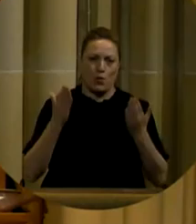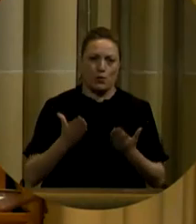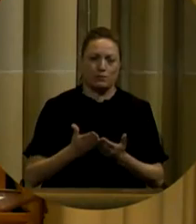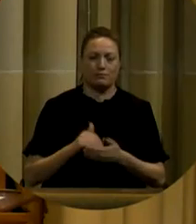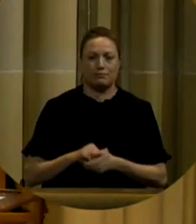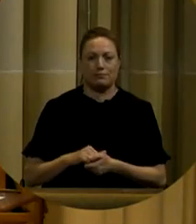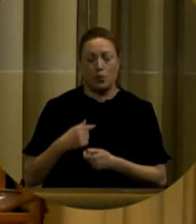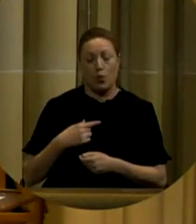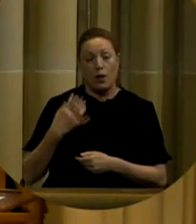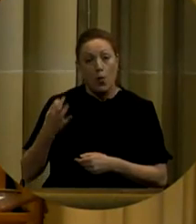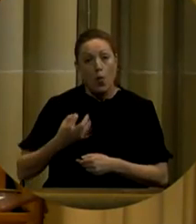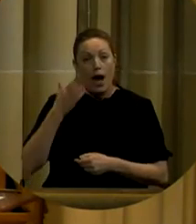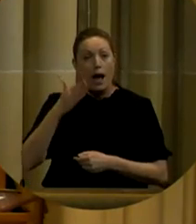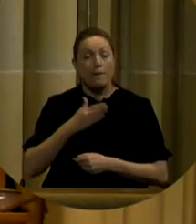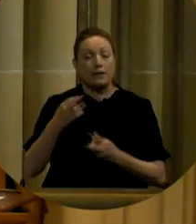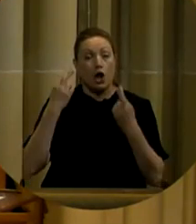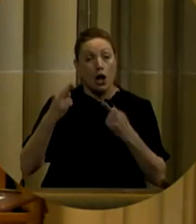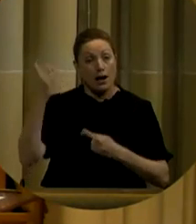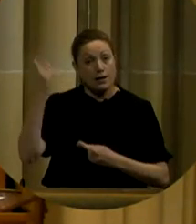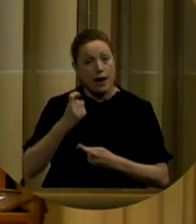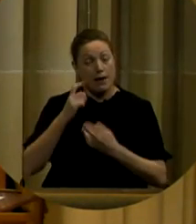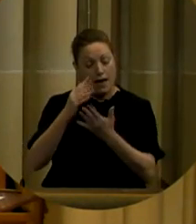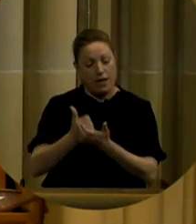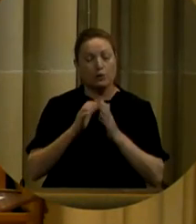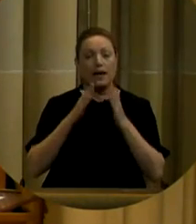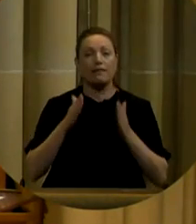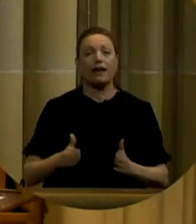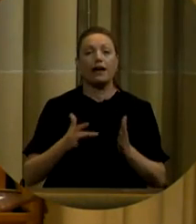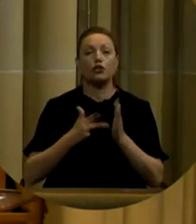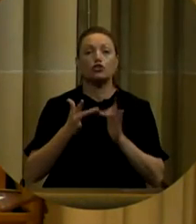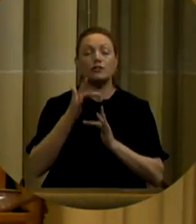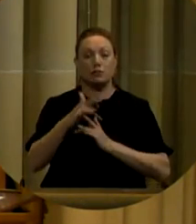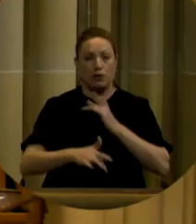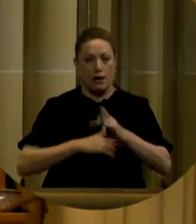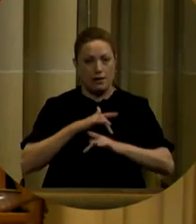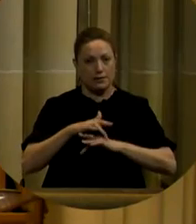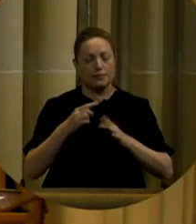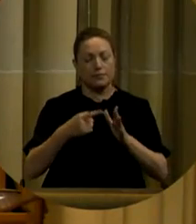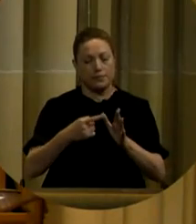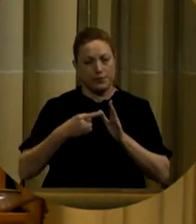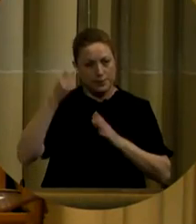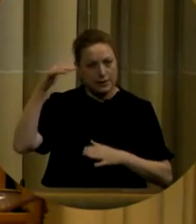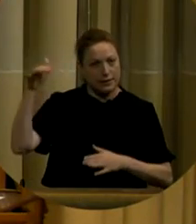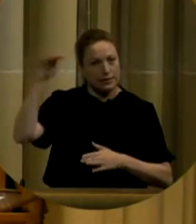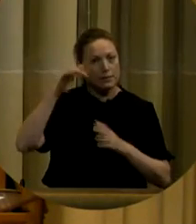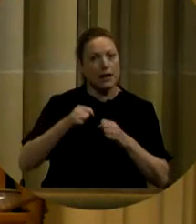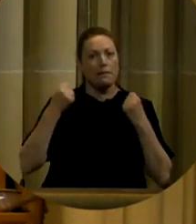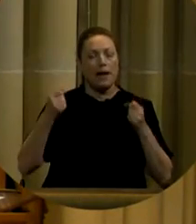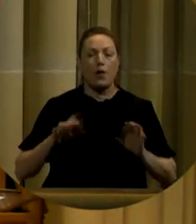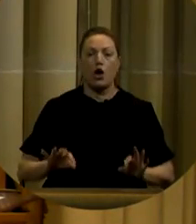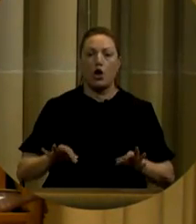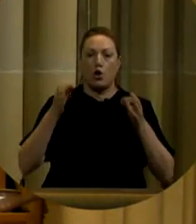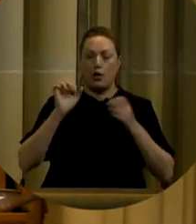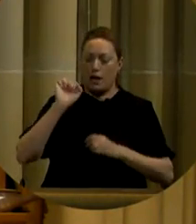the blessed hope and the coming of our Saviour, Jesus Christ. For the kingdom, the power, and the glory are yours, now